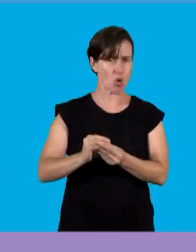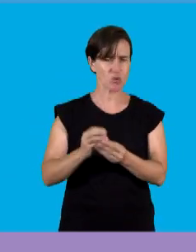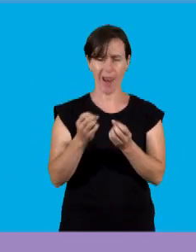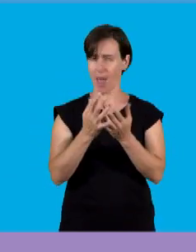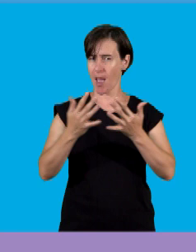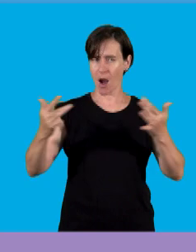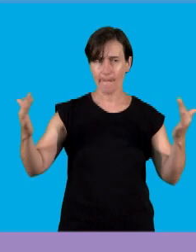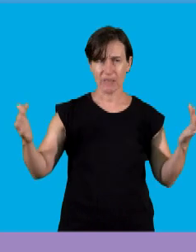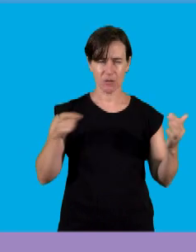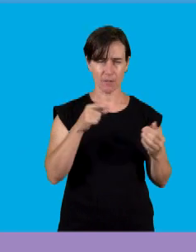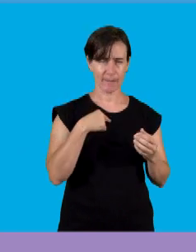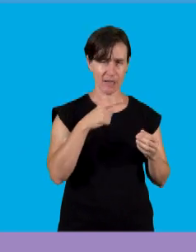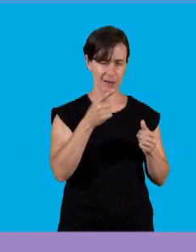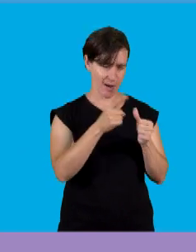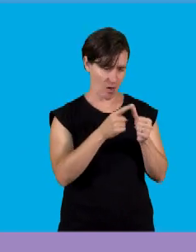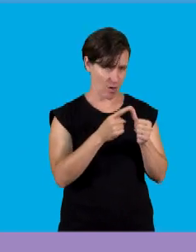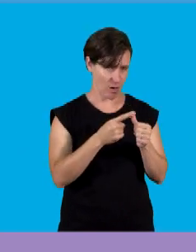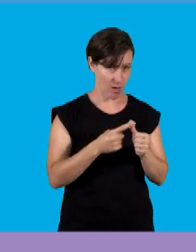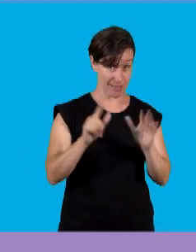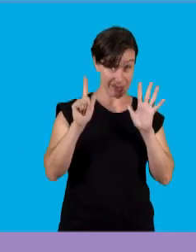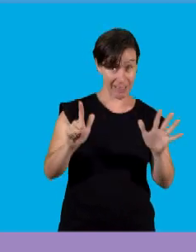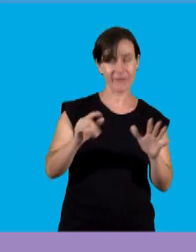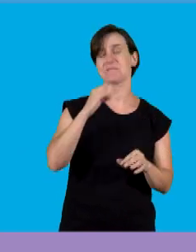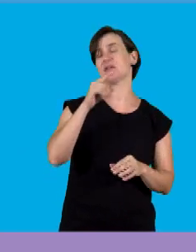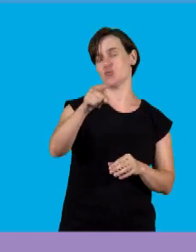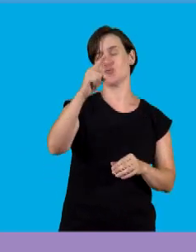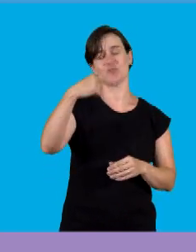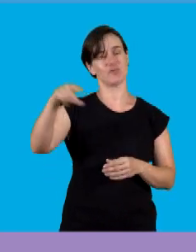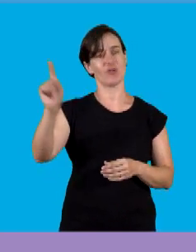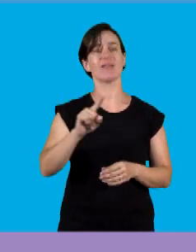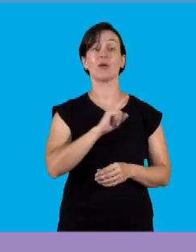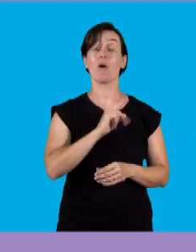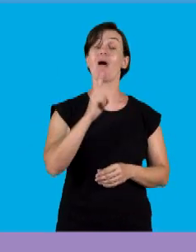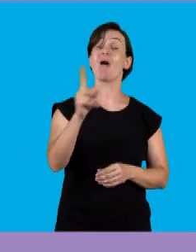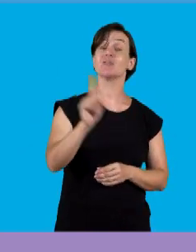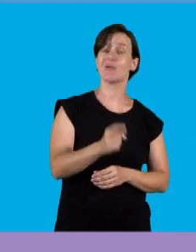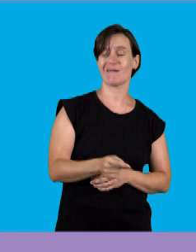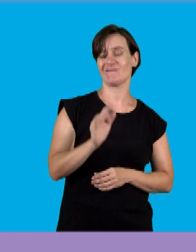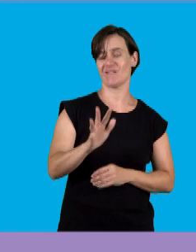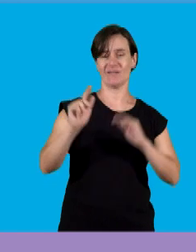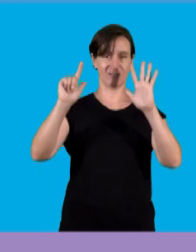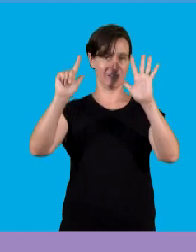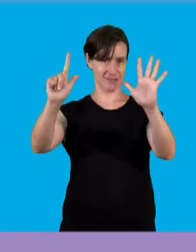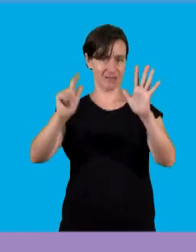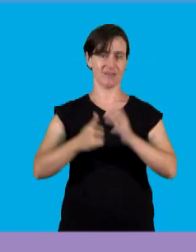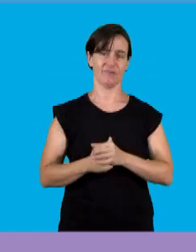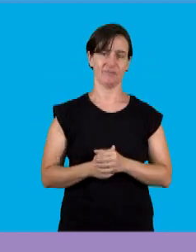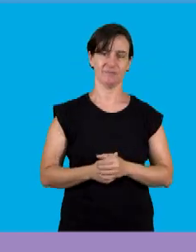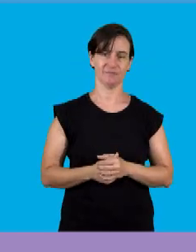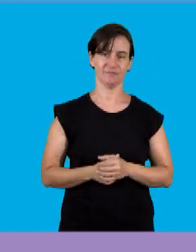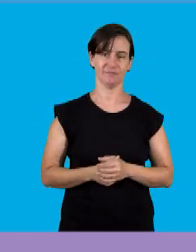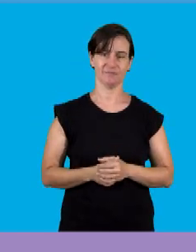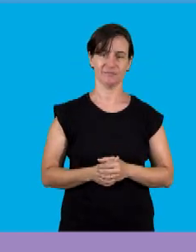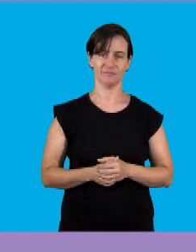total? If you are counting 7, then you are absolutely correct. That is why our answer is going to be 5